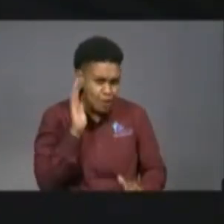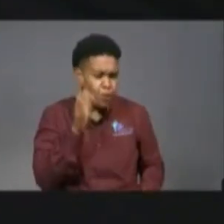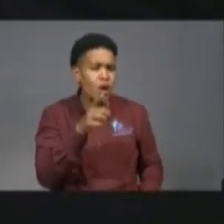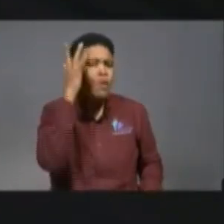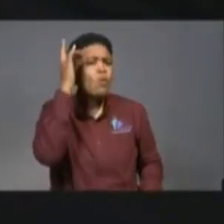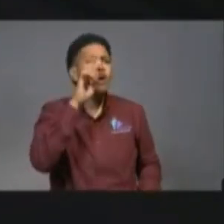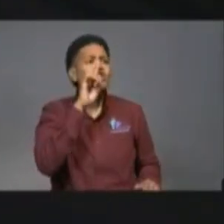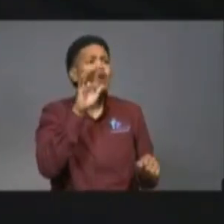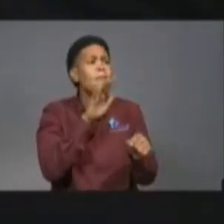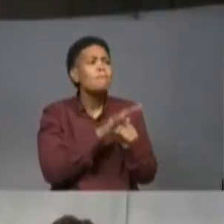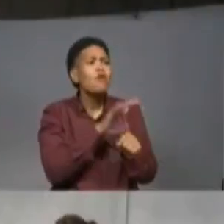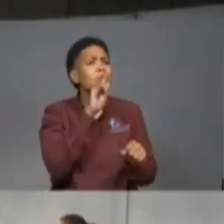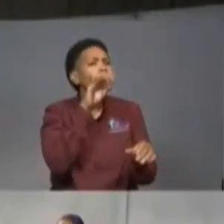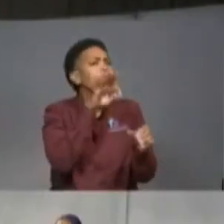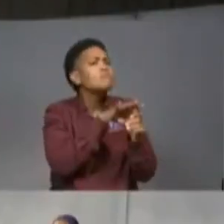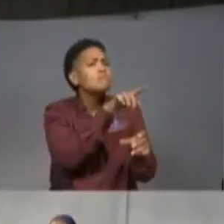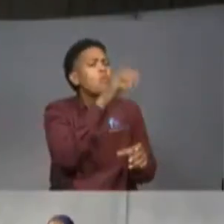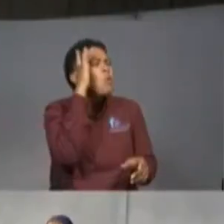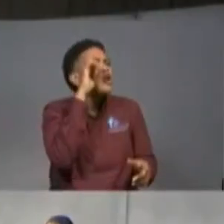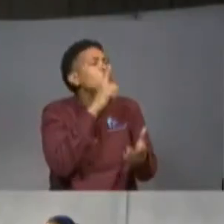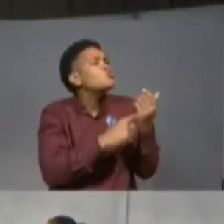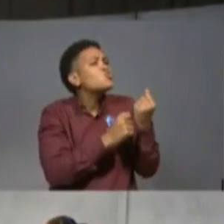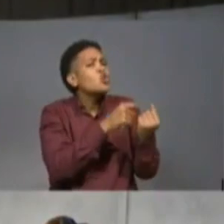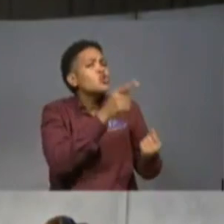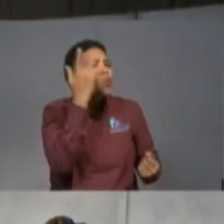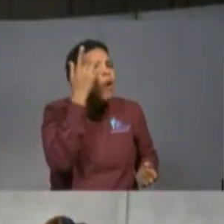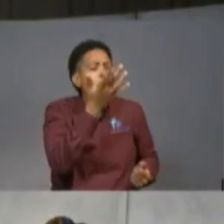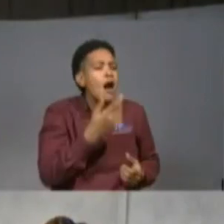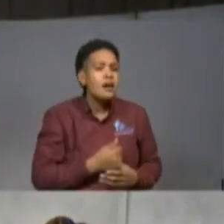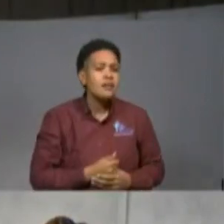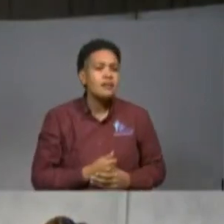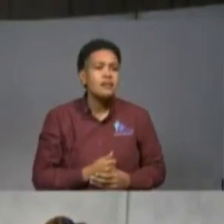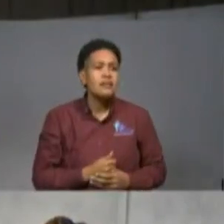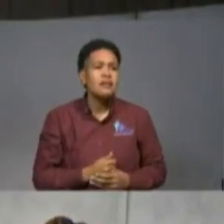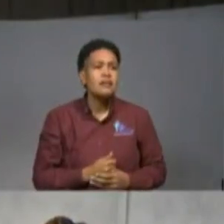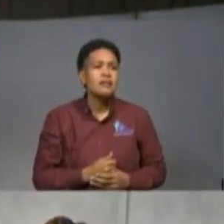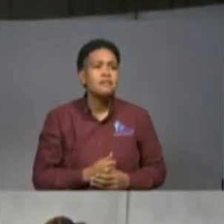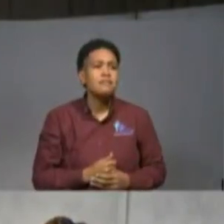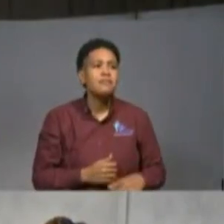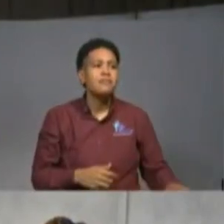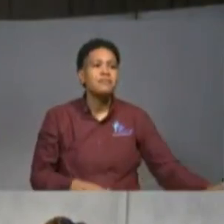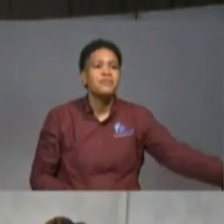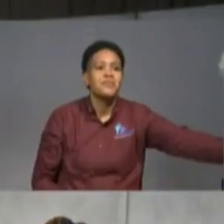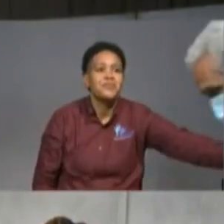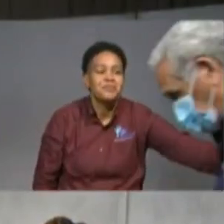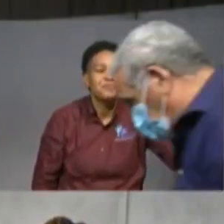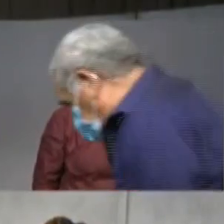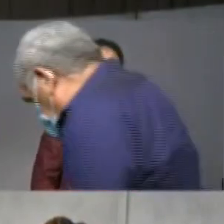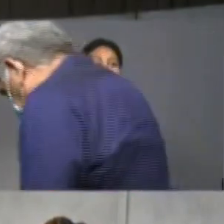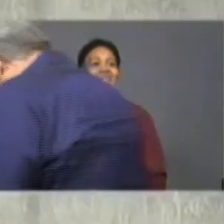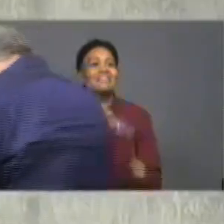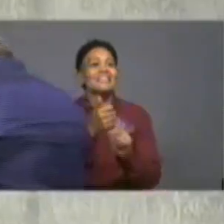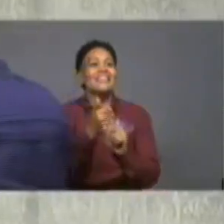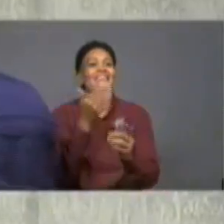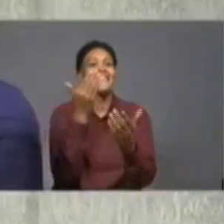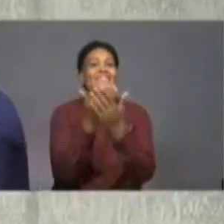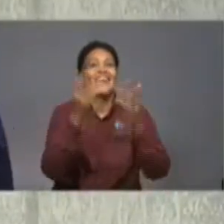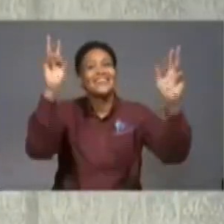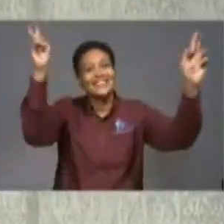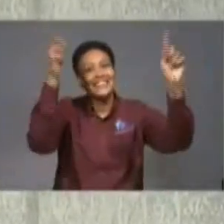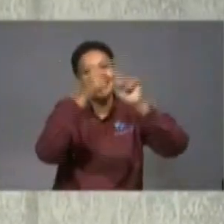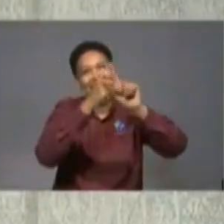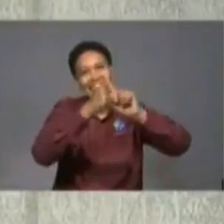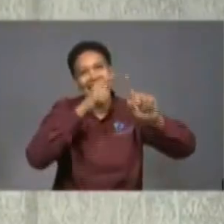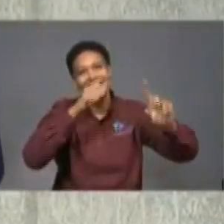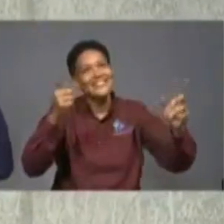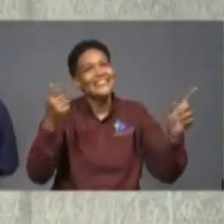it if elected? The fact of the matter is that an approach was started with respect to a private member's motion to at least